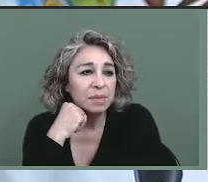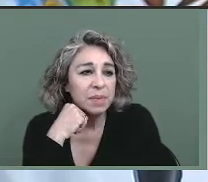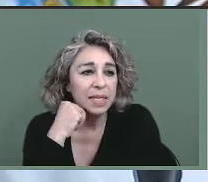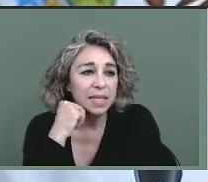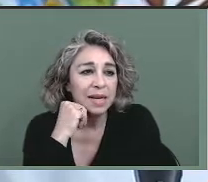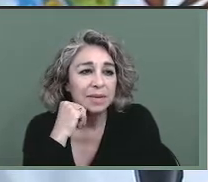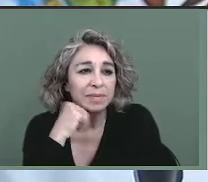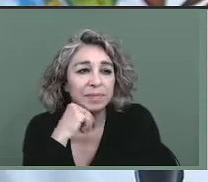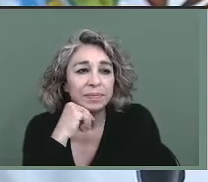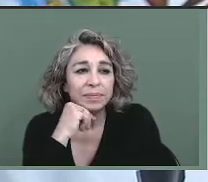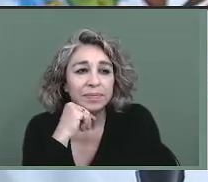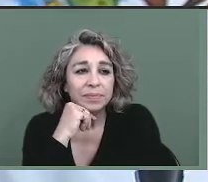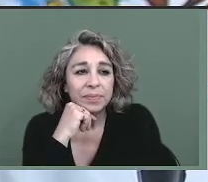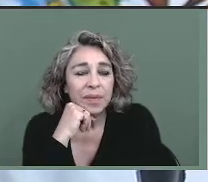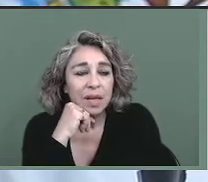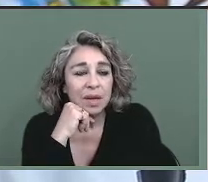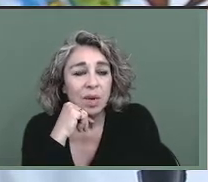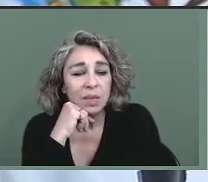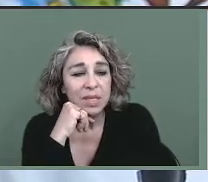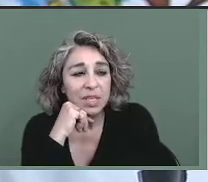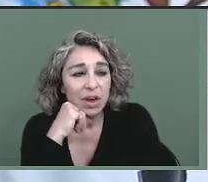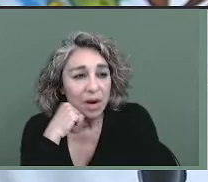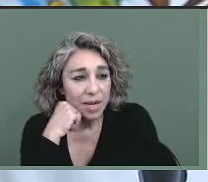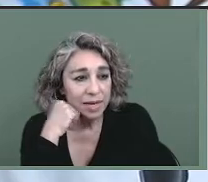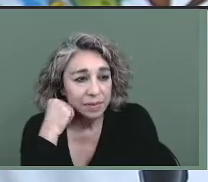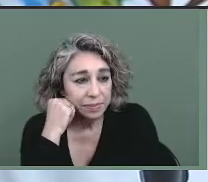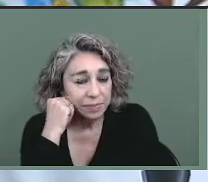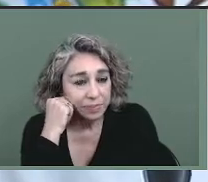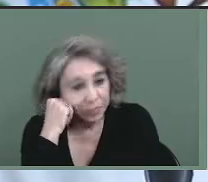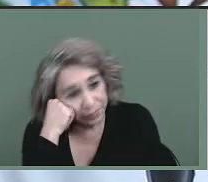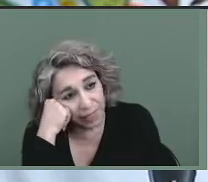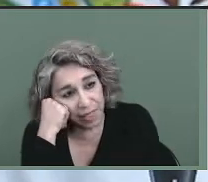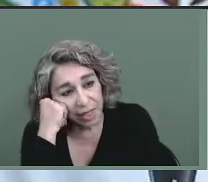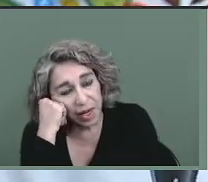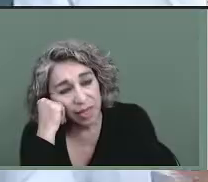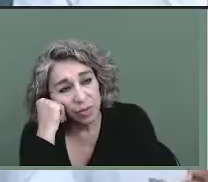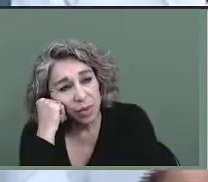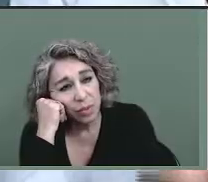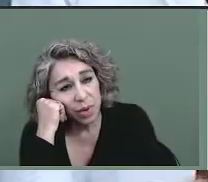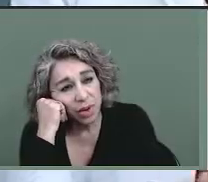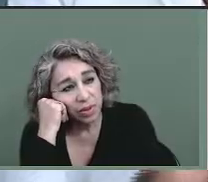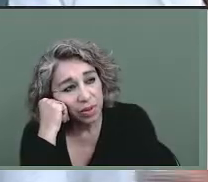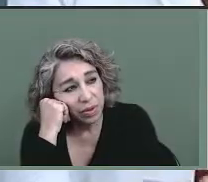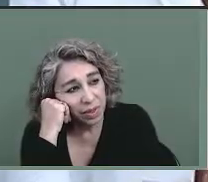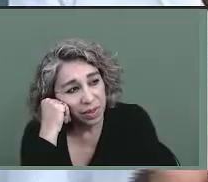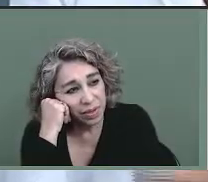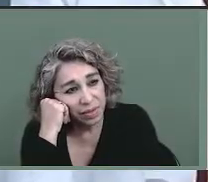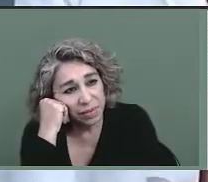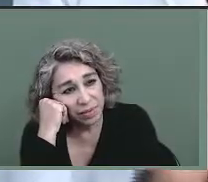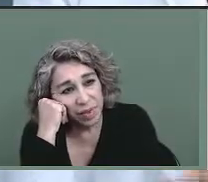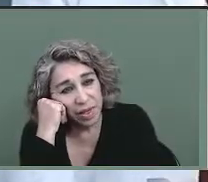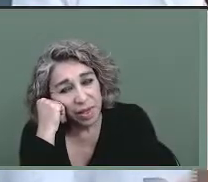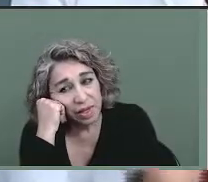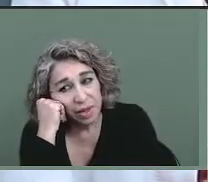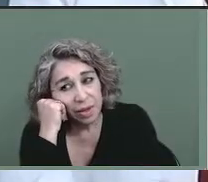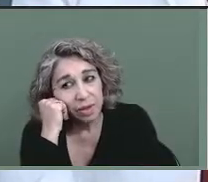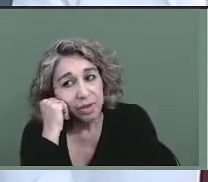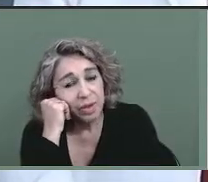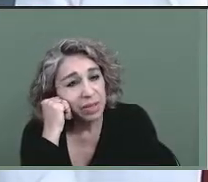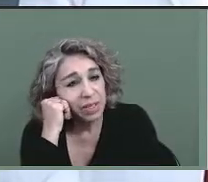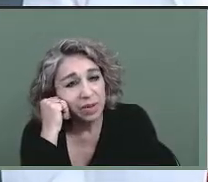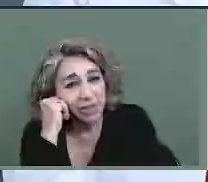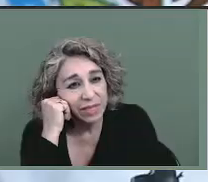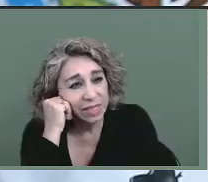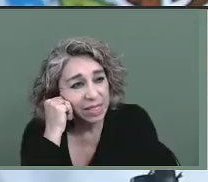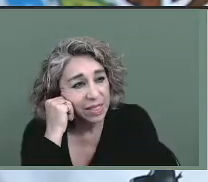IMSS Bienestar. When we started, as we run through this, there